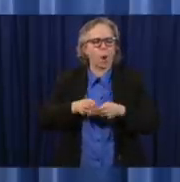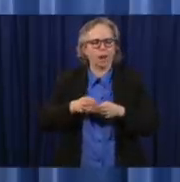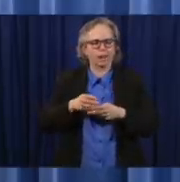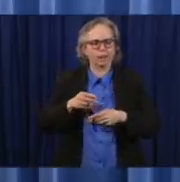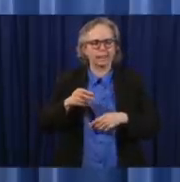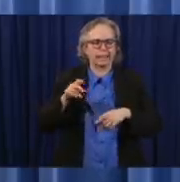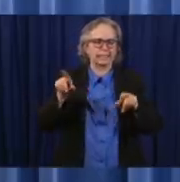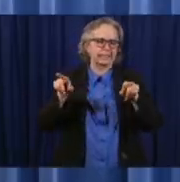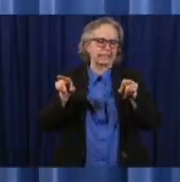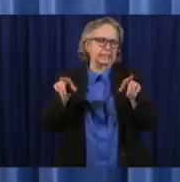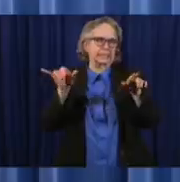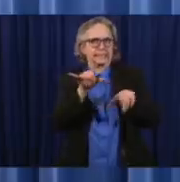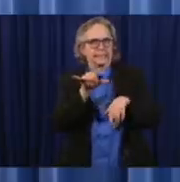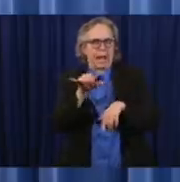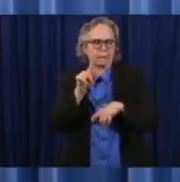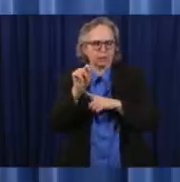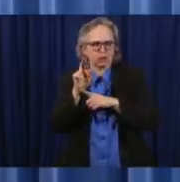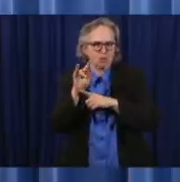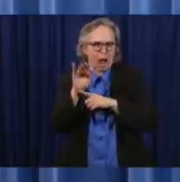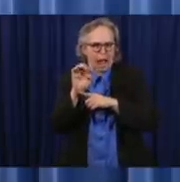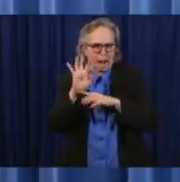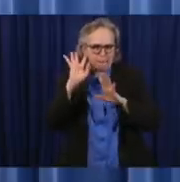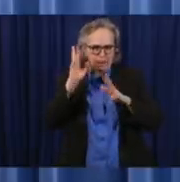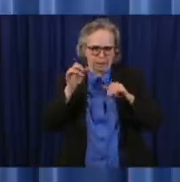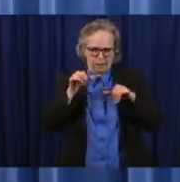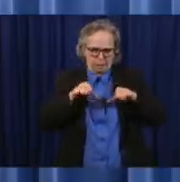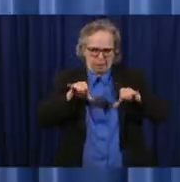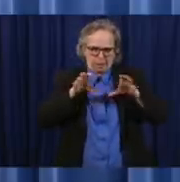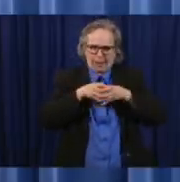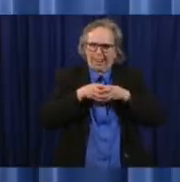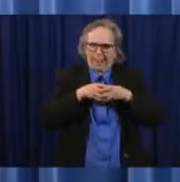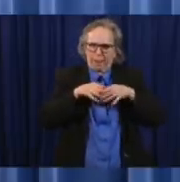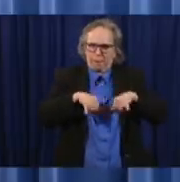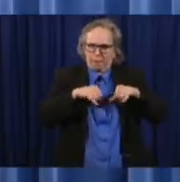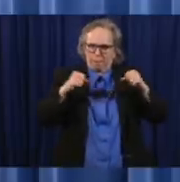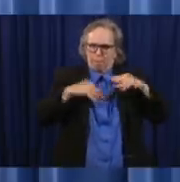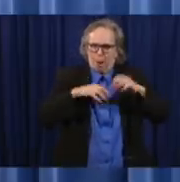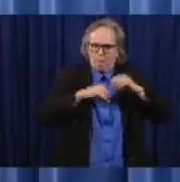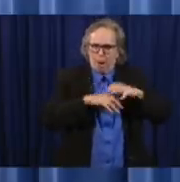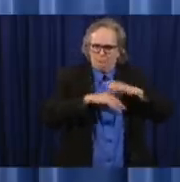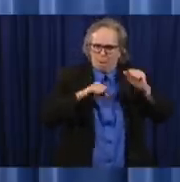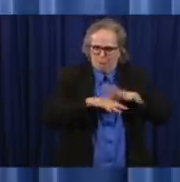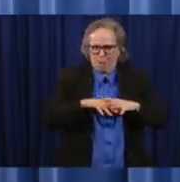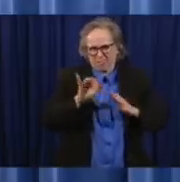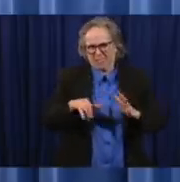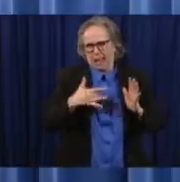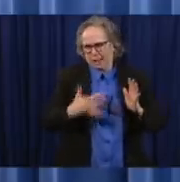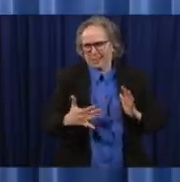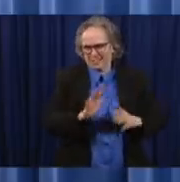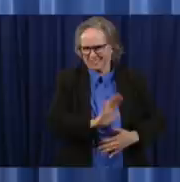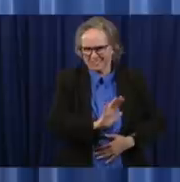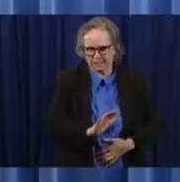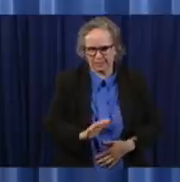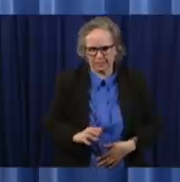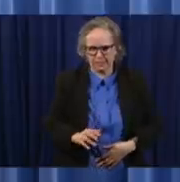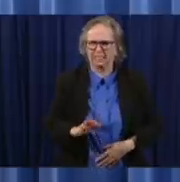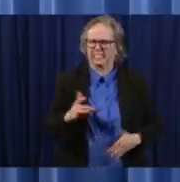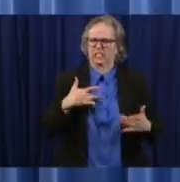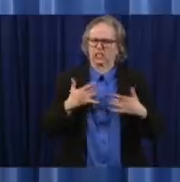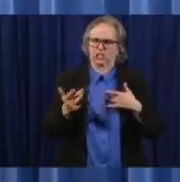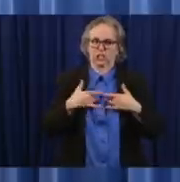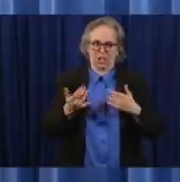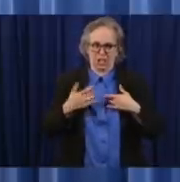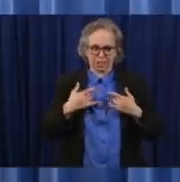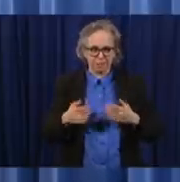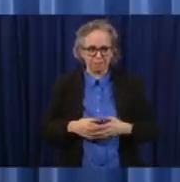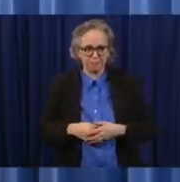group of people. And when you go out of that, then you're introducing one group into the other. So I think what you worry about in campgrounds